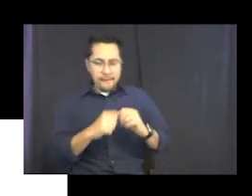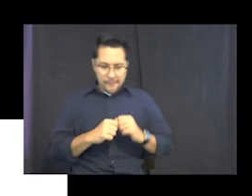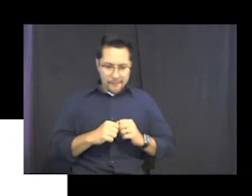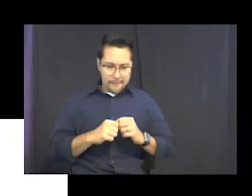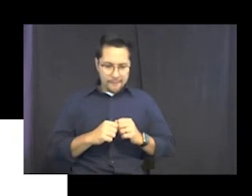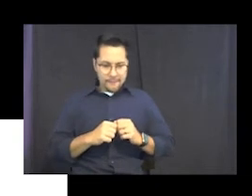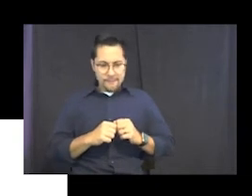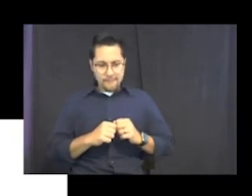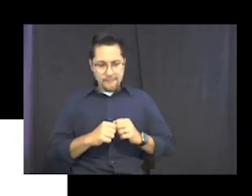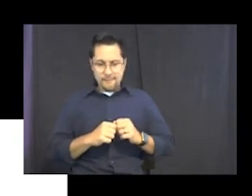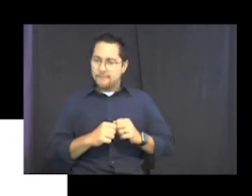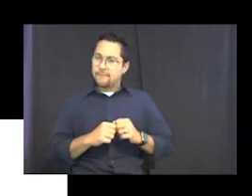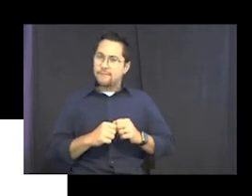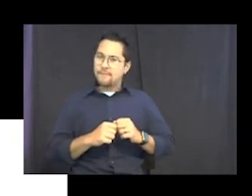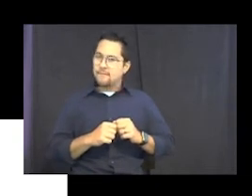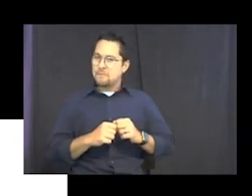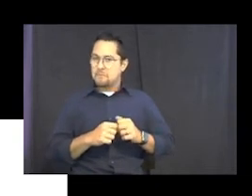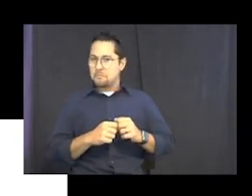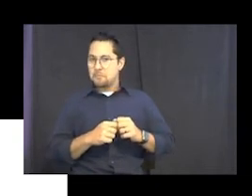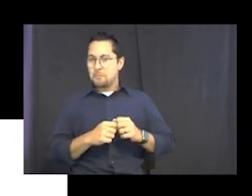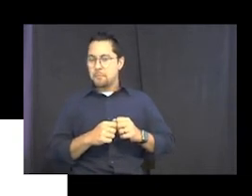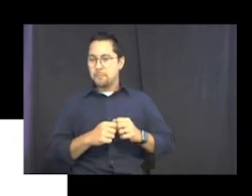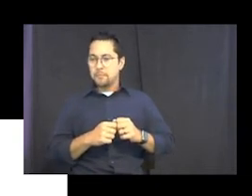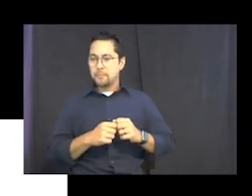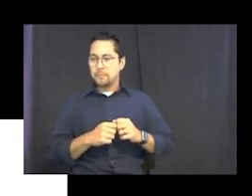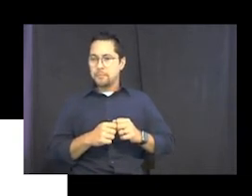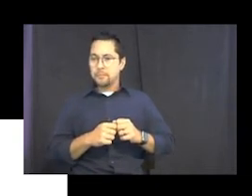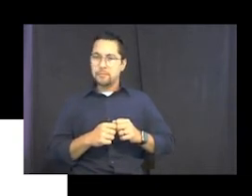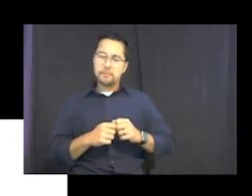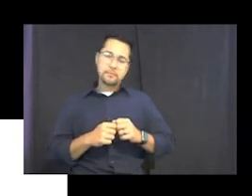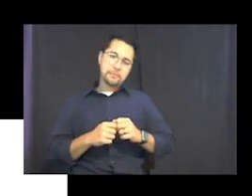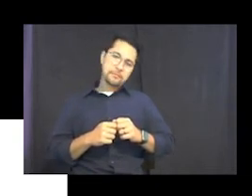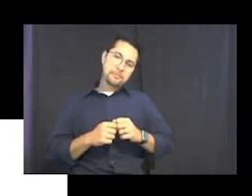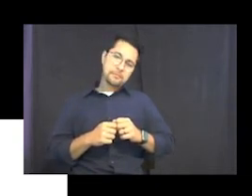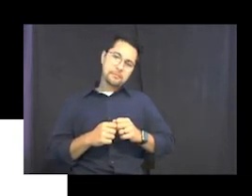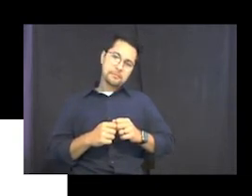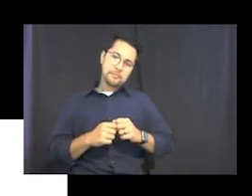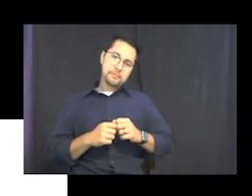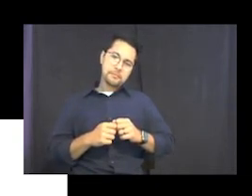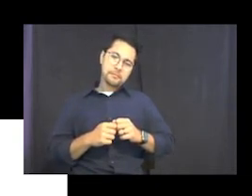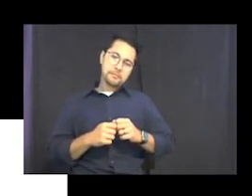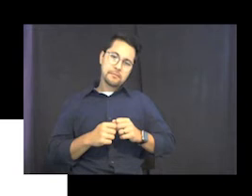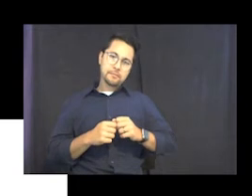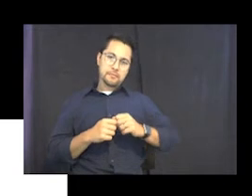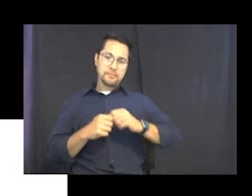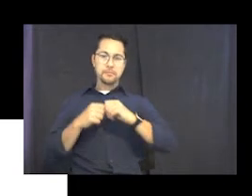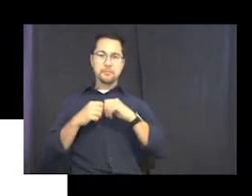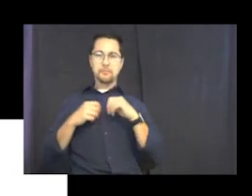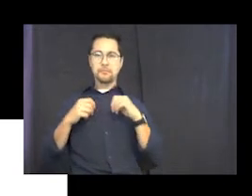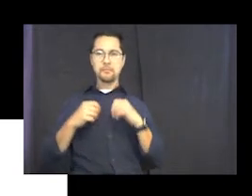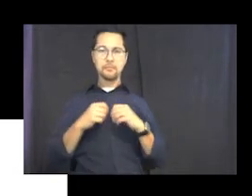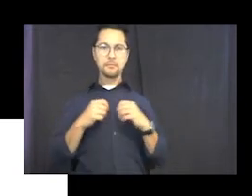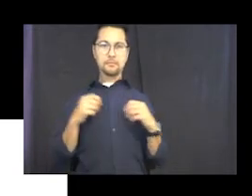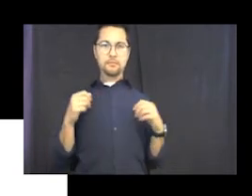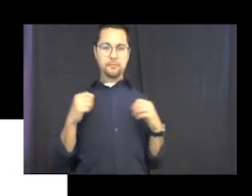the giving